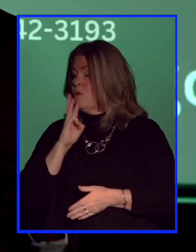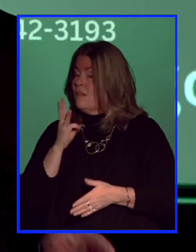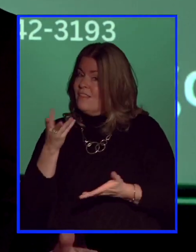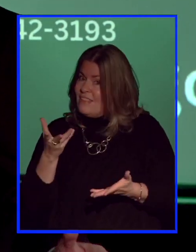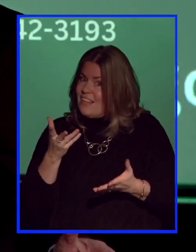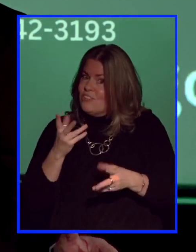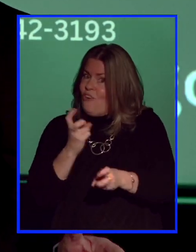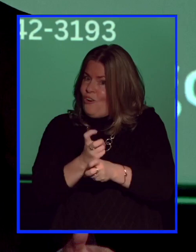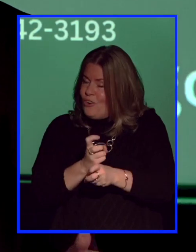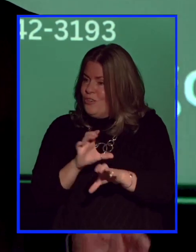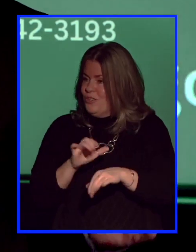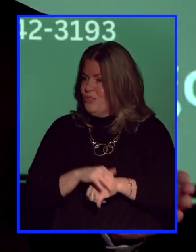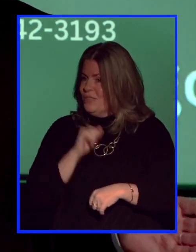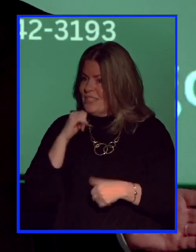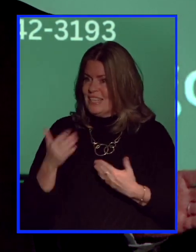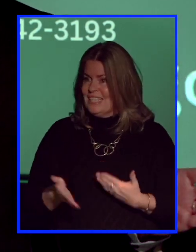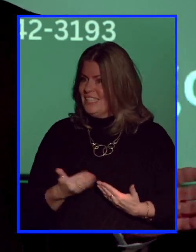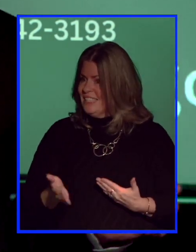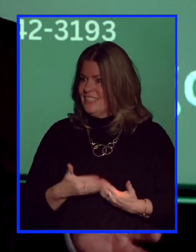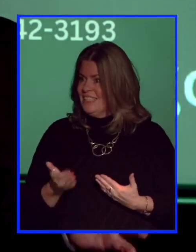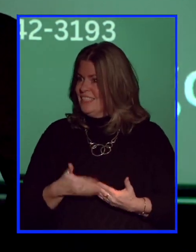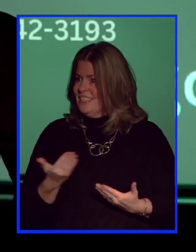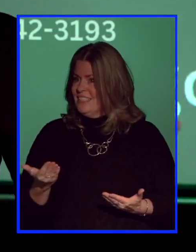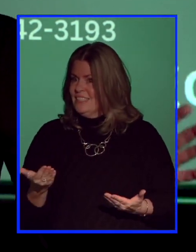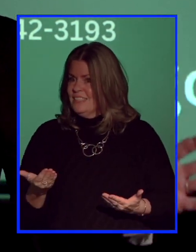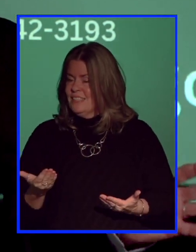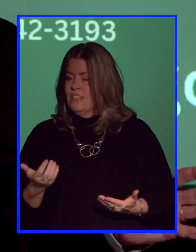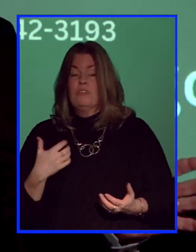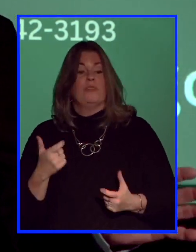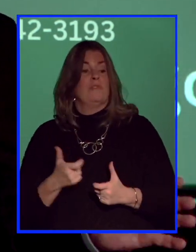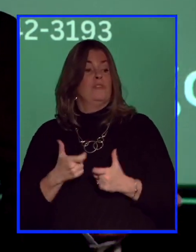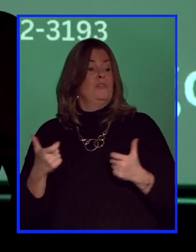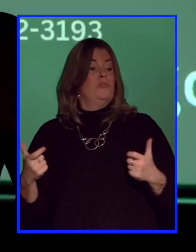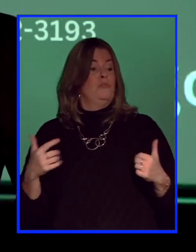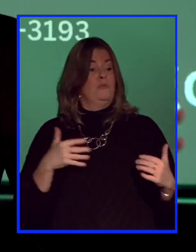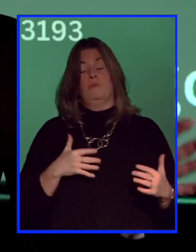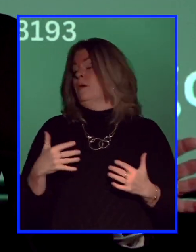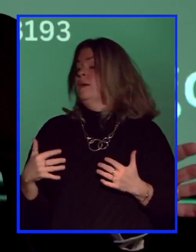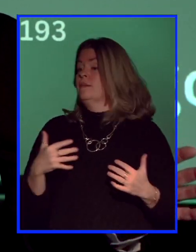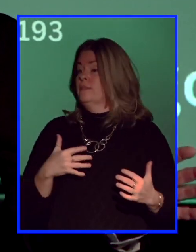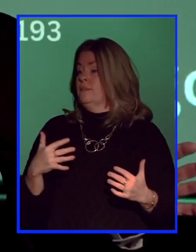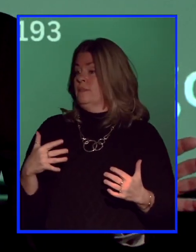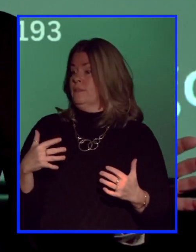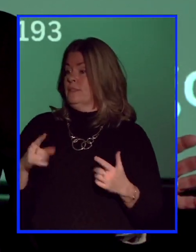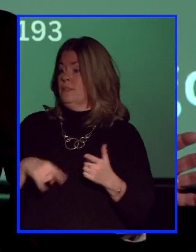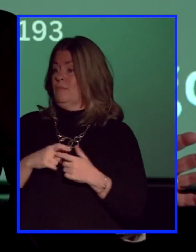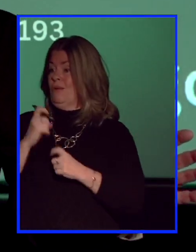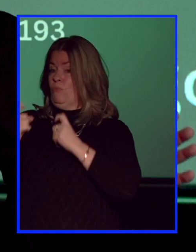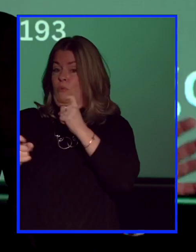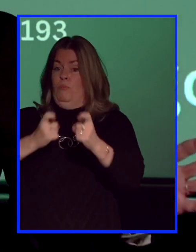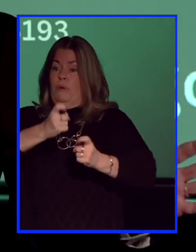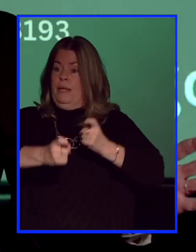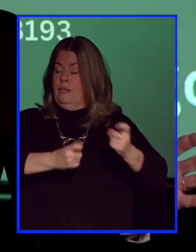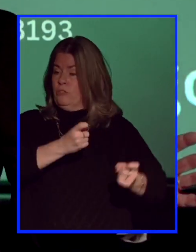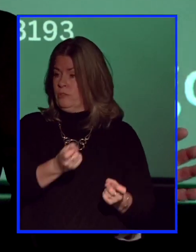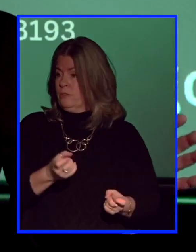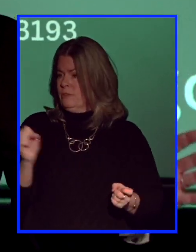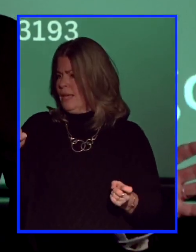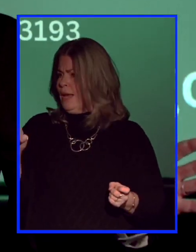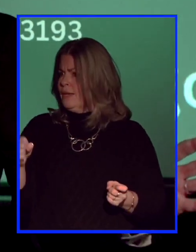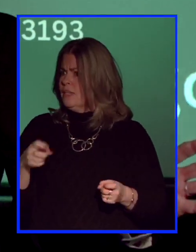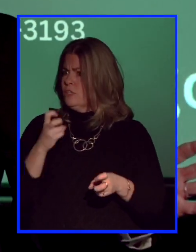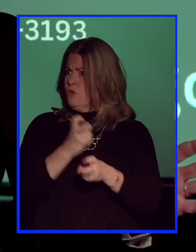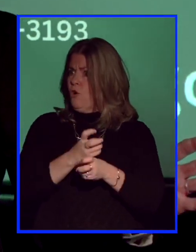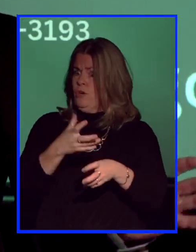hard to do. You know, it's easy. You have these huge battles about getting the appropriation, and it's hard. But